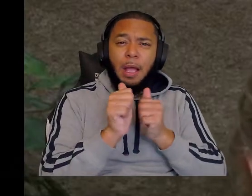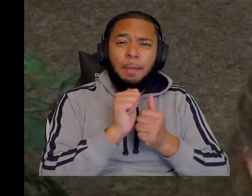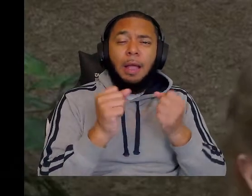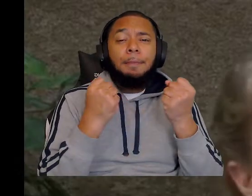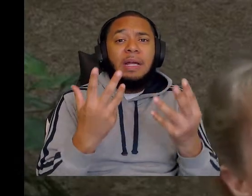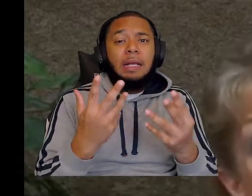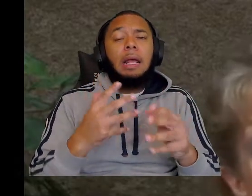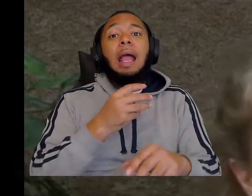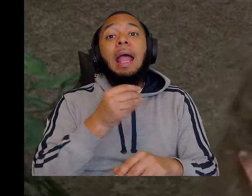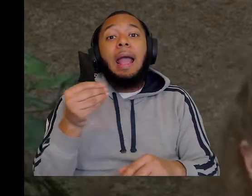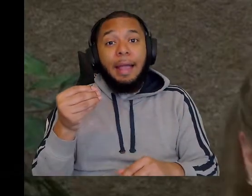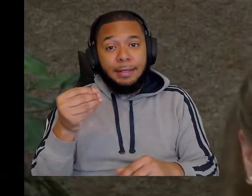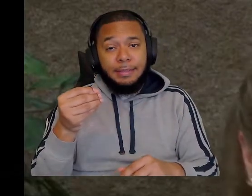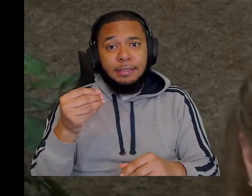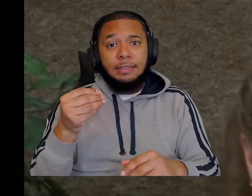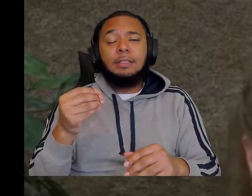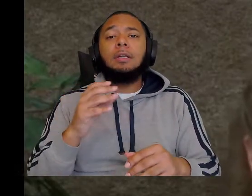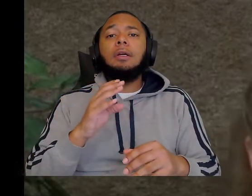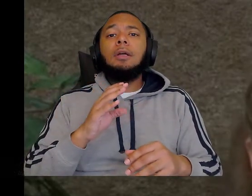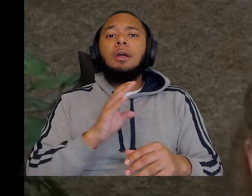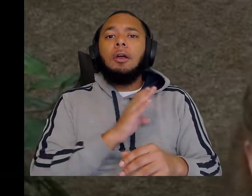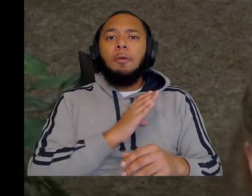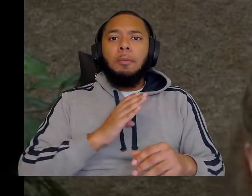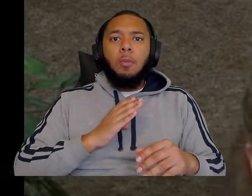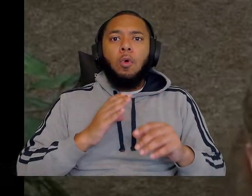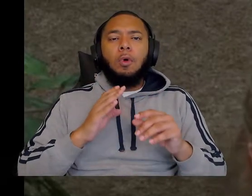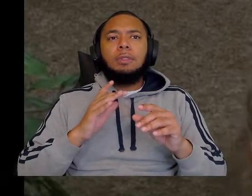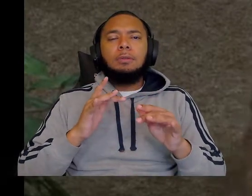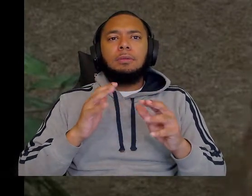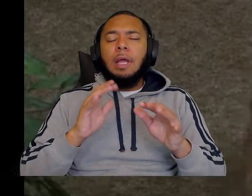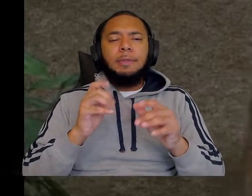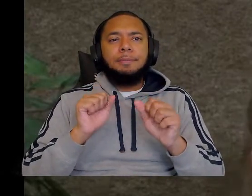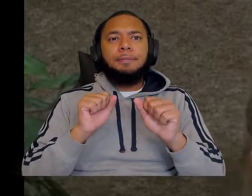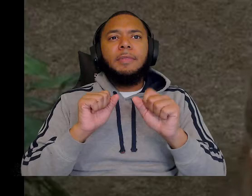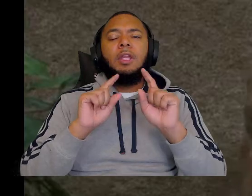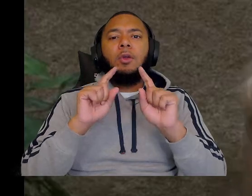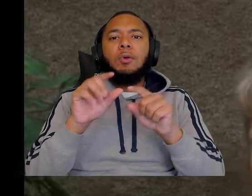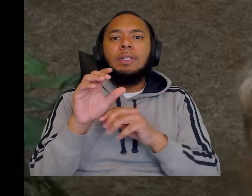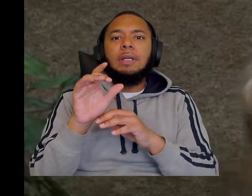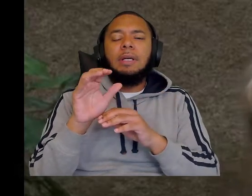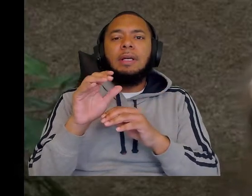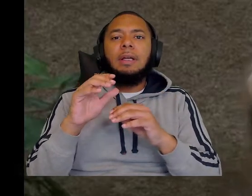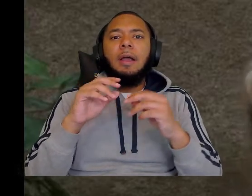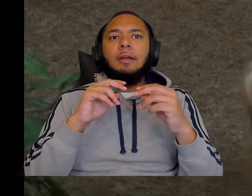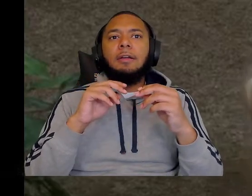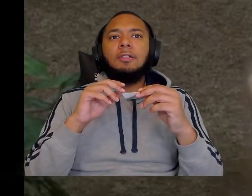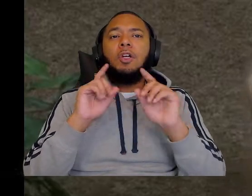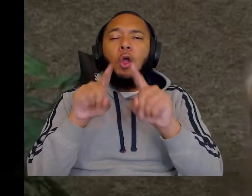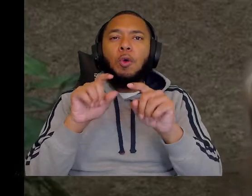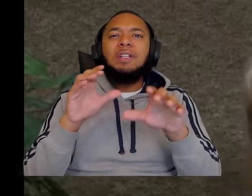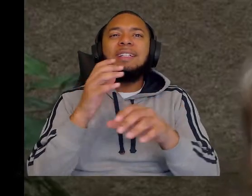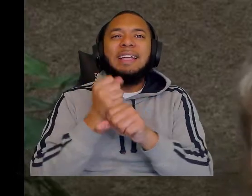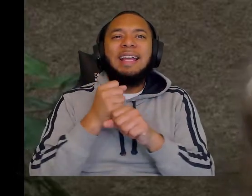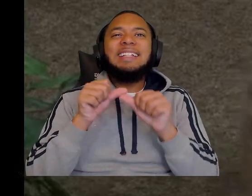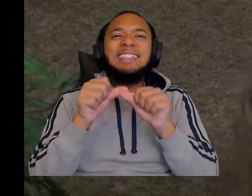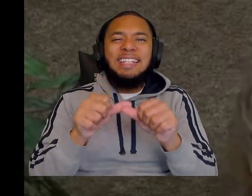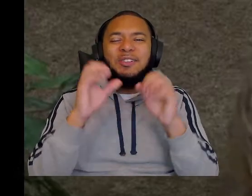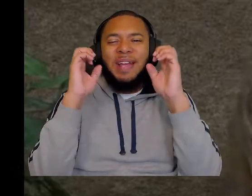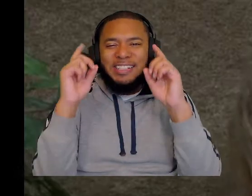education, and they go through peer reviews to make sure that they are, in fact, board certified and keep up with